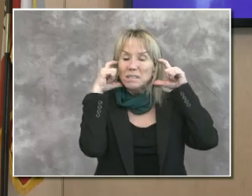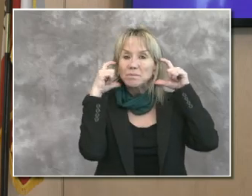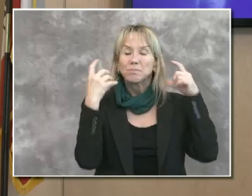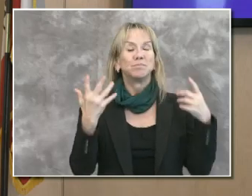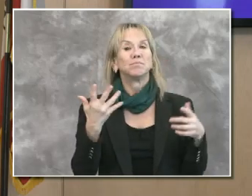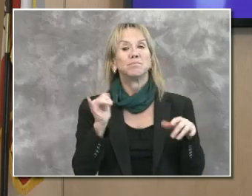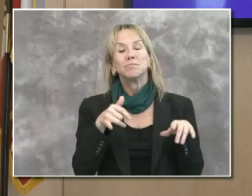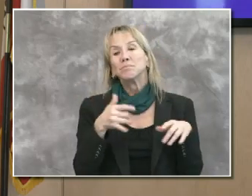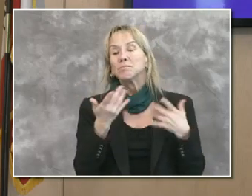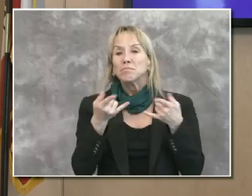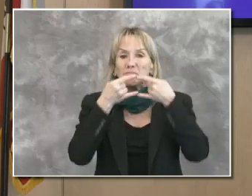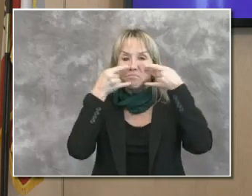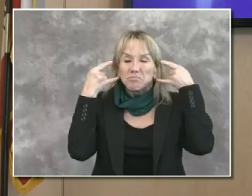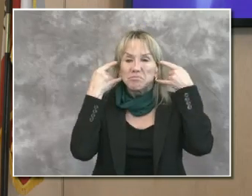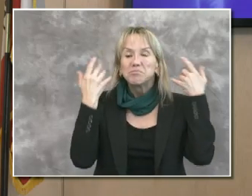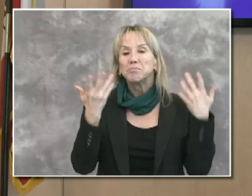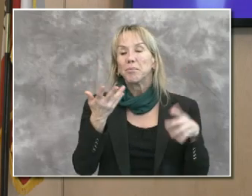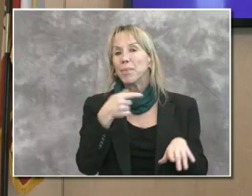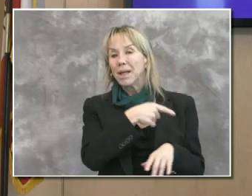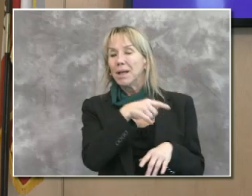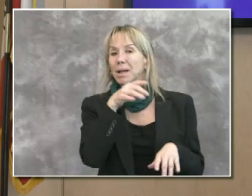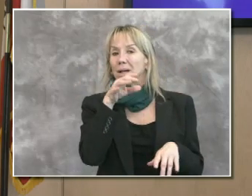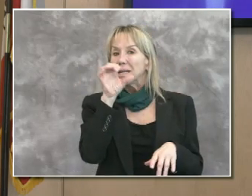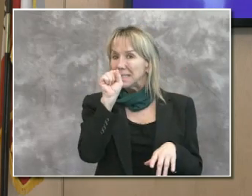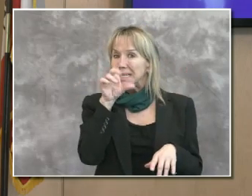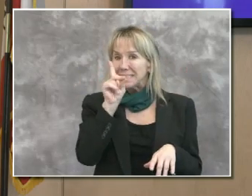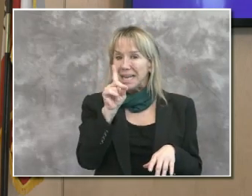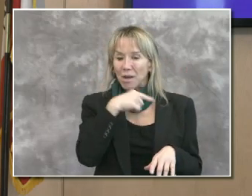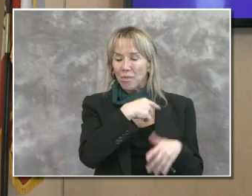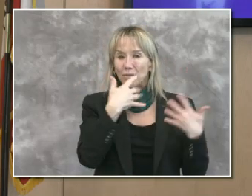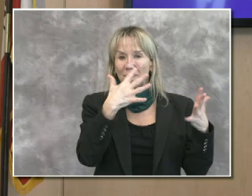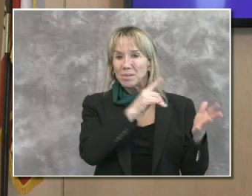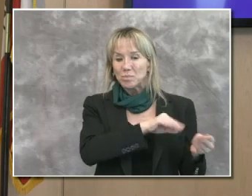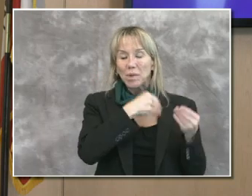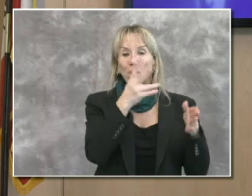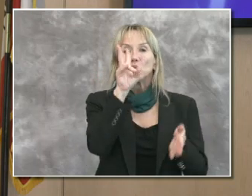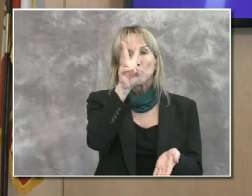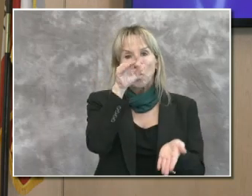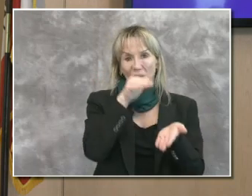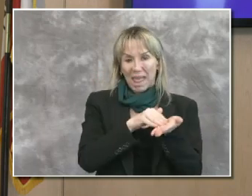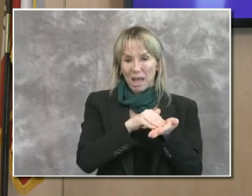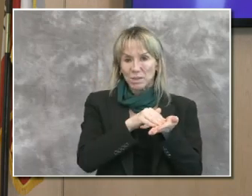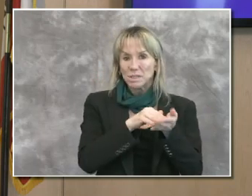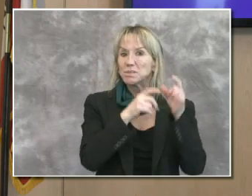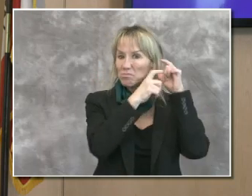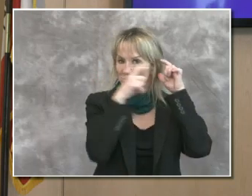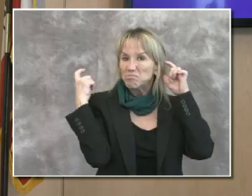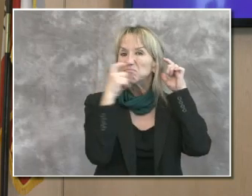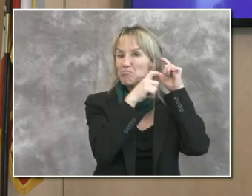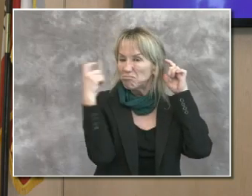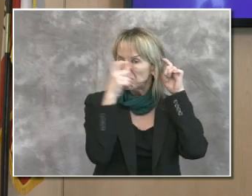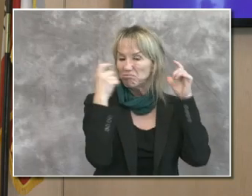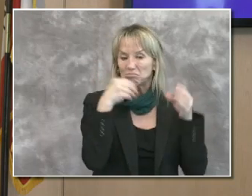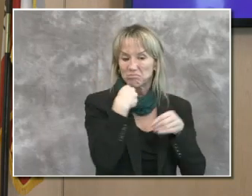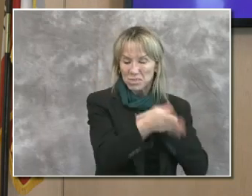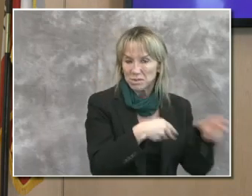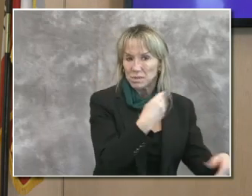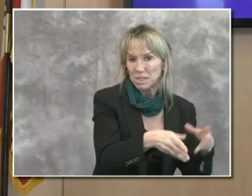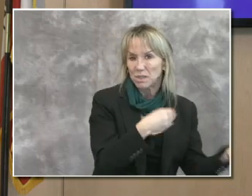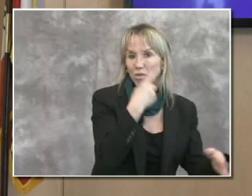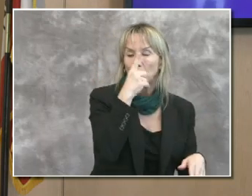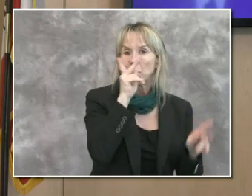for individuals who are in the convention center. The County of San Diego provided 2,000 face coverings for the guests. We've provided